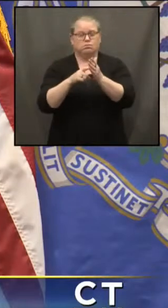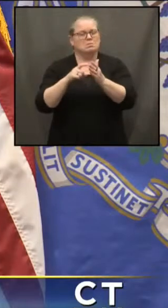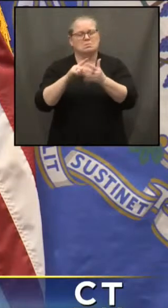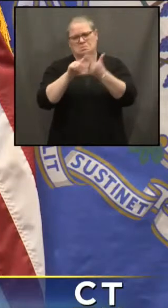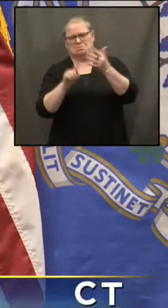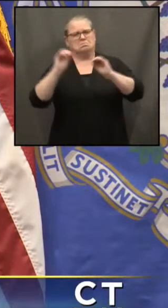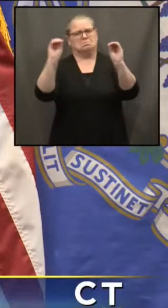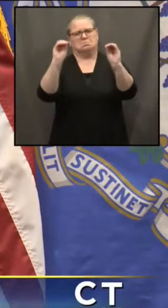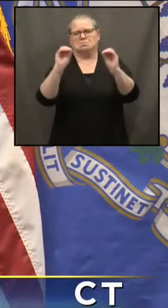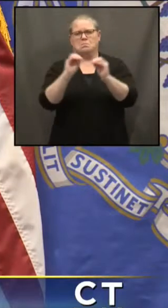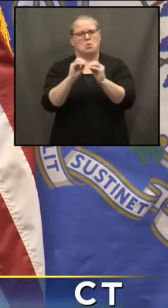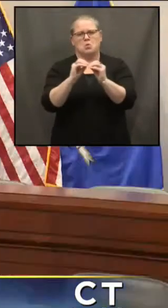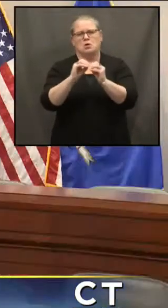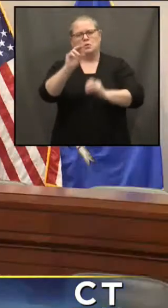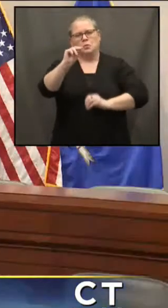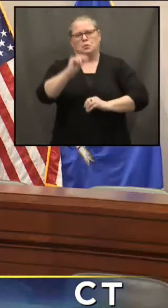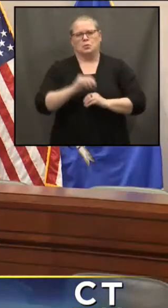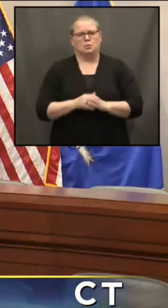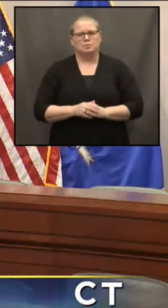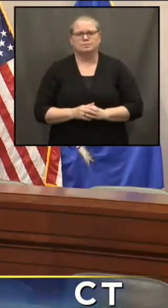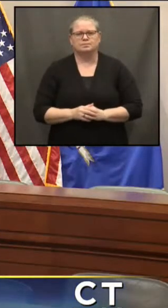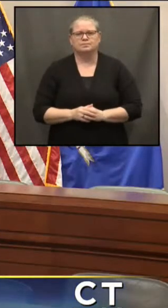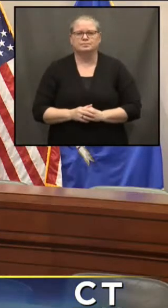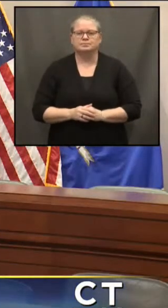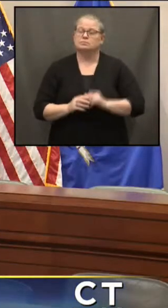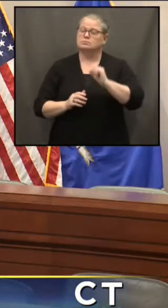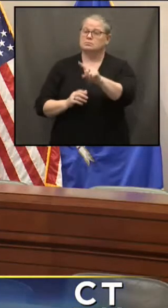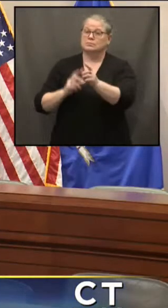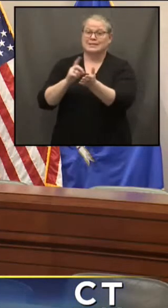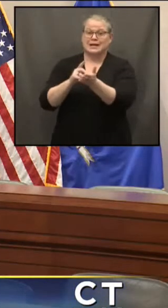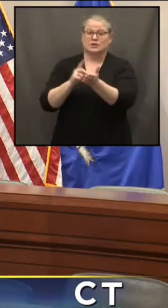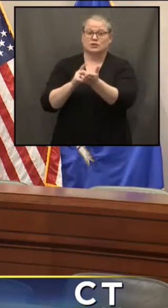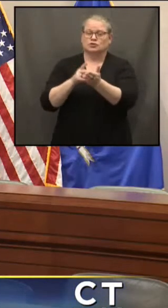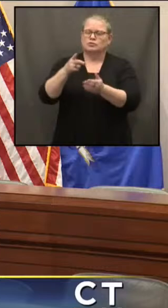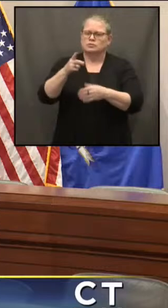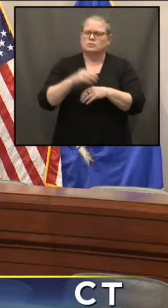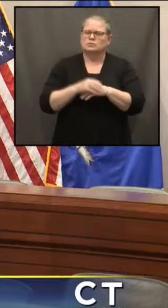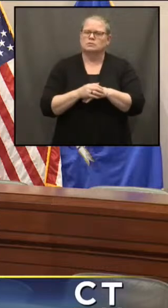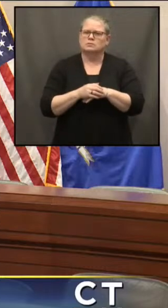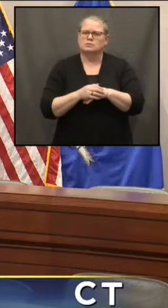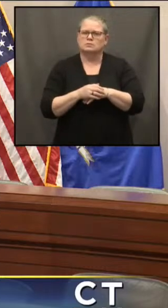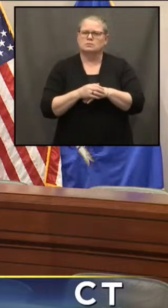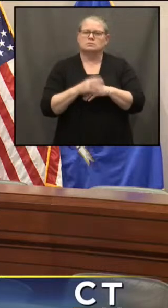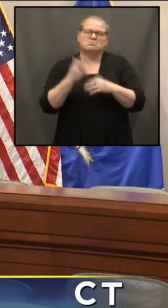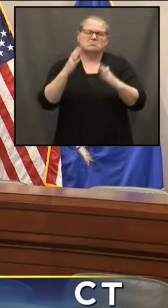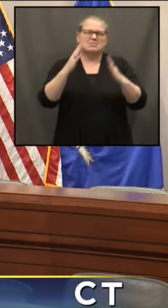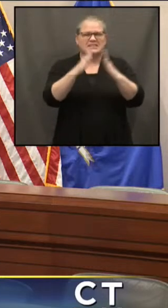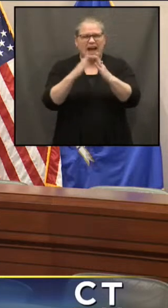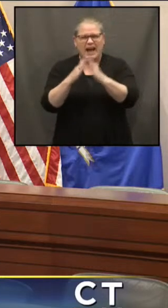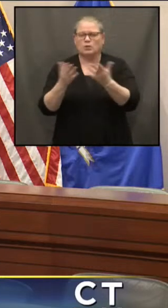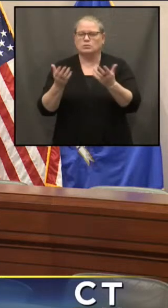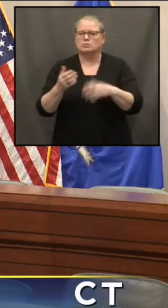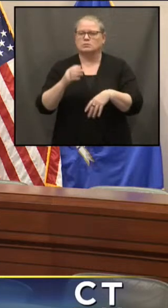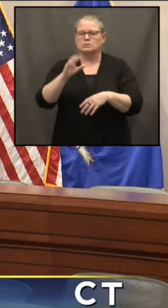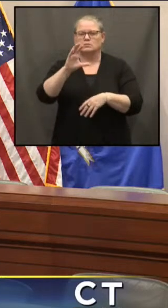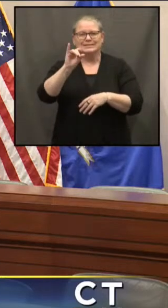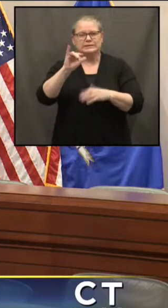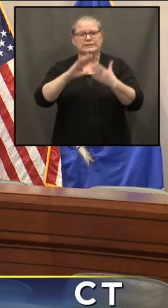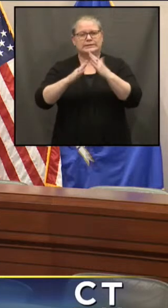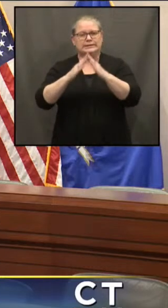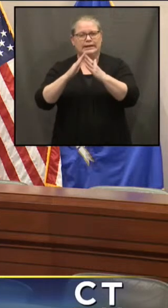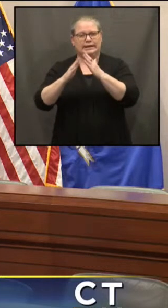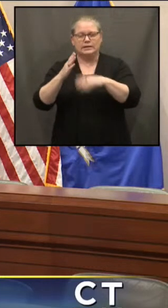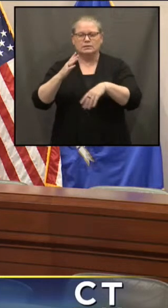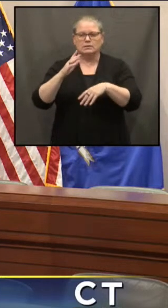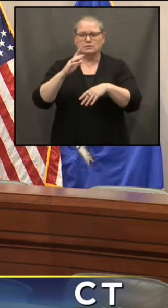And so, Dr. Jutani, so if you were advising town and city officials who have to make this decision about mask mandates,